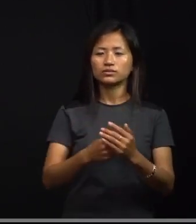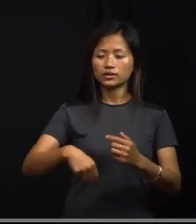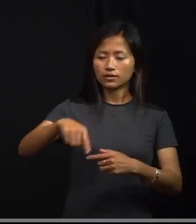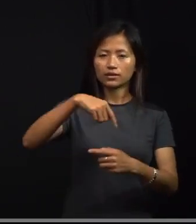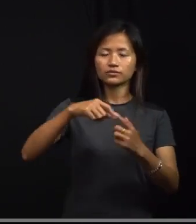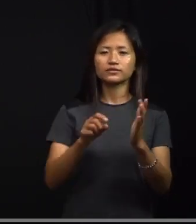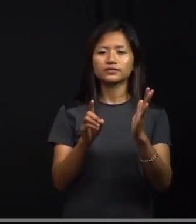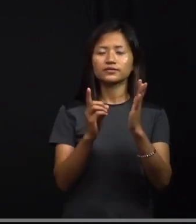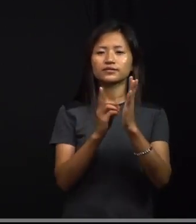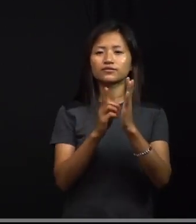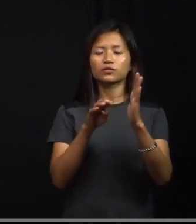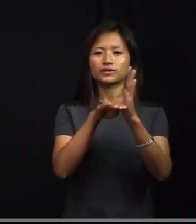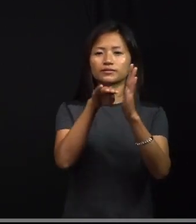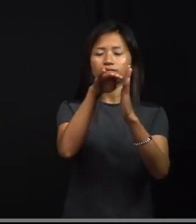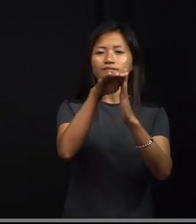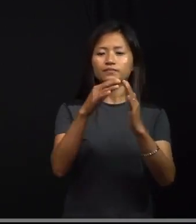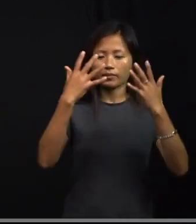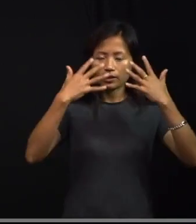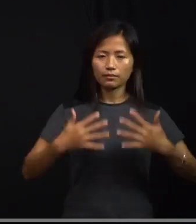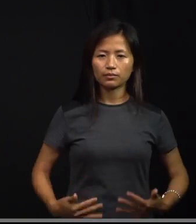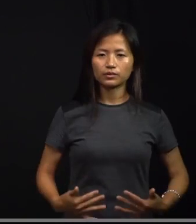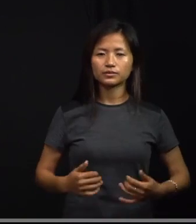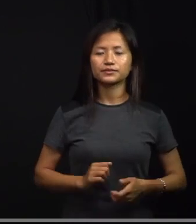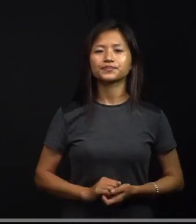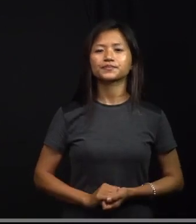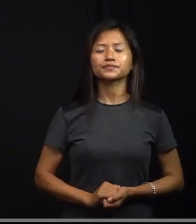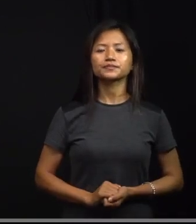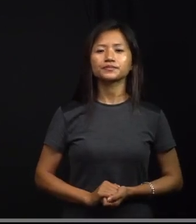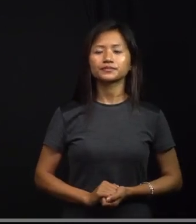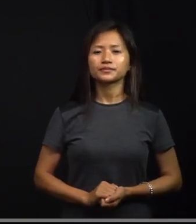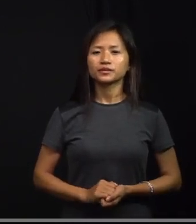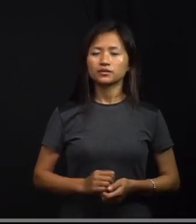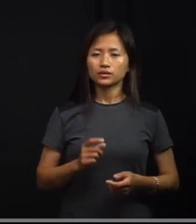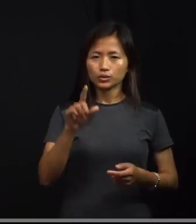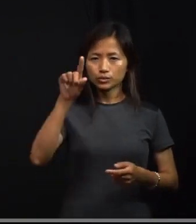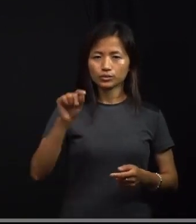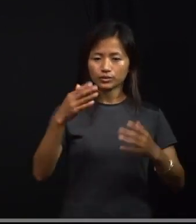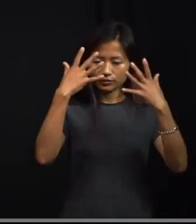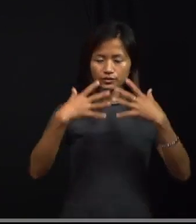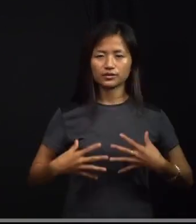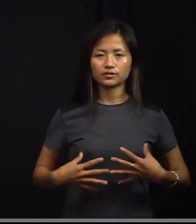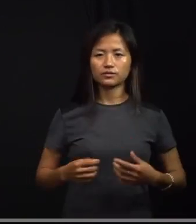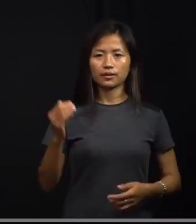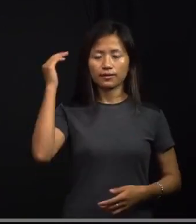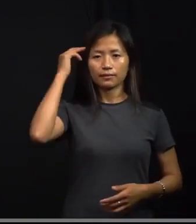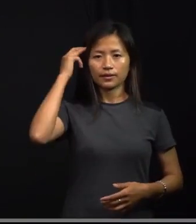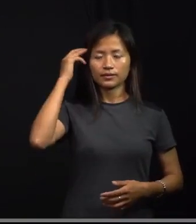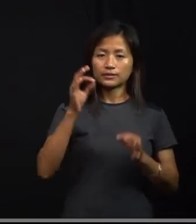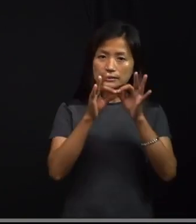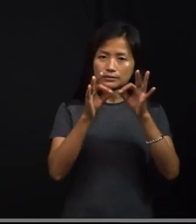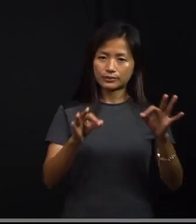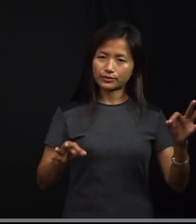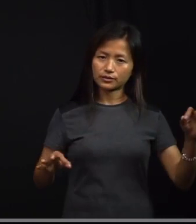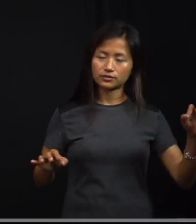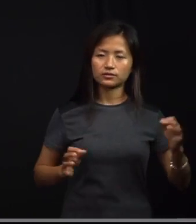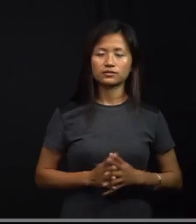all-round development? The body, it is to do with our physical, the mind and the spirit. So